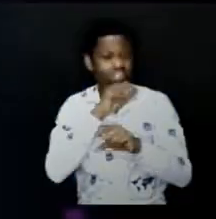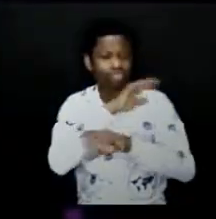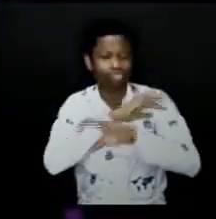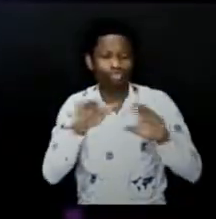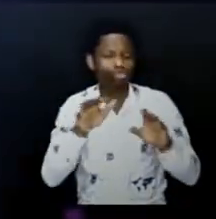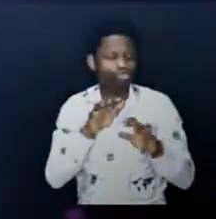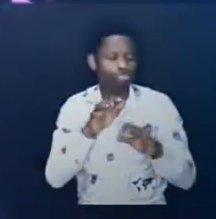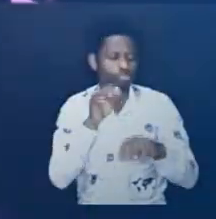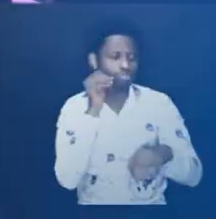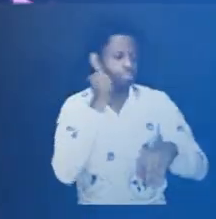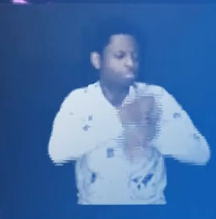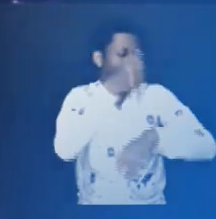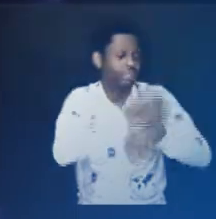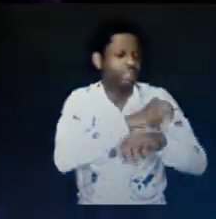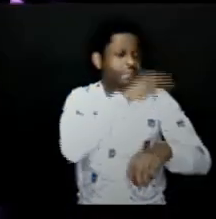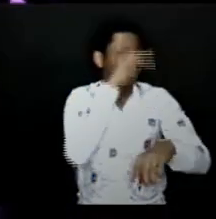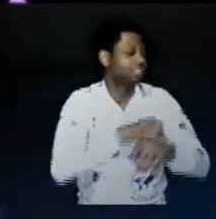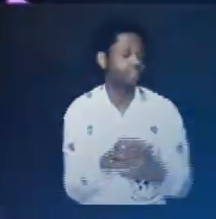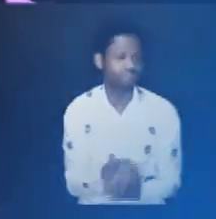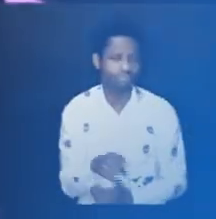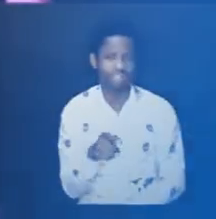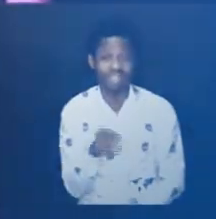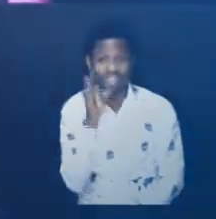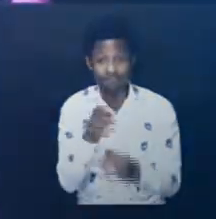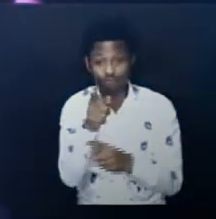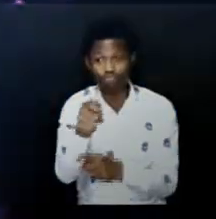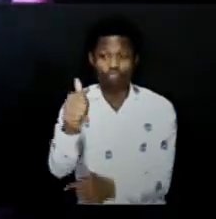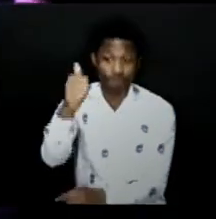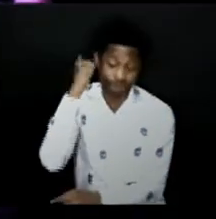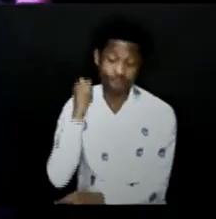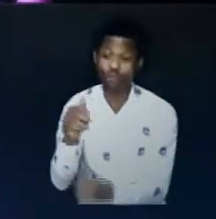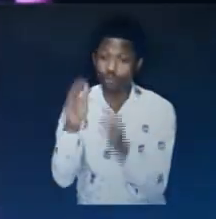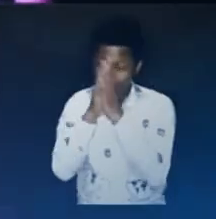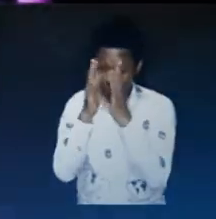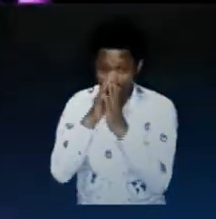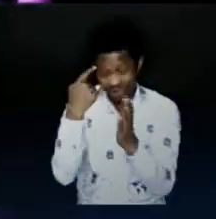part. Look at